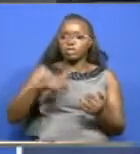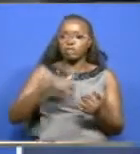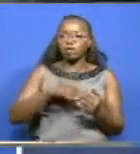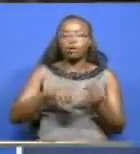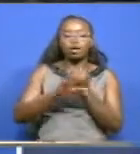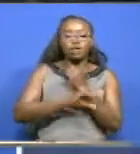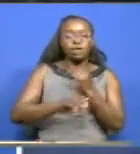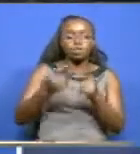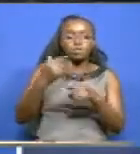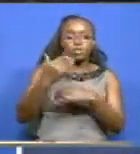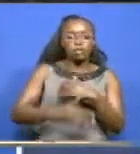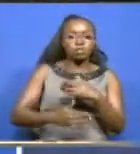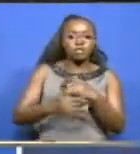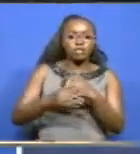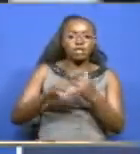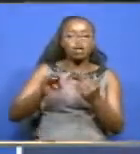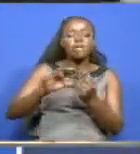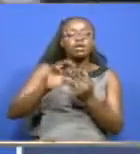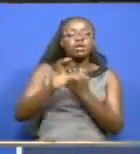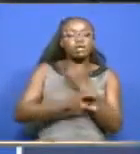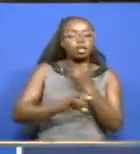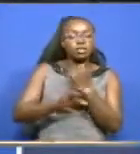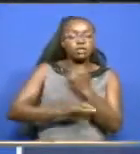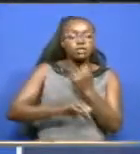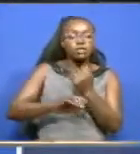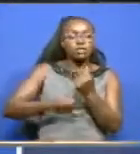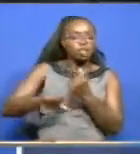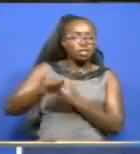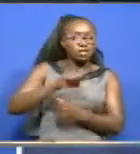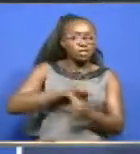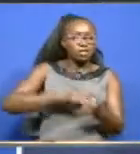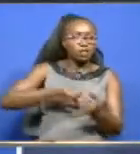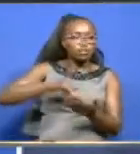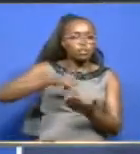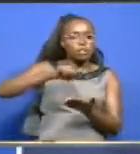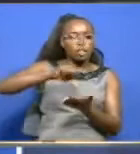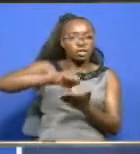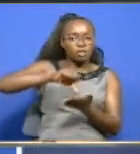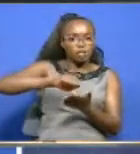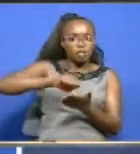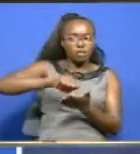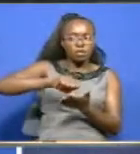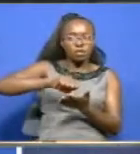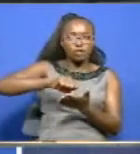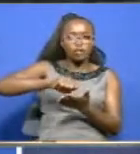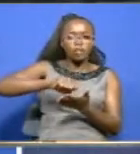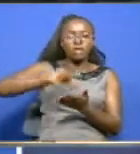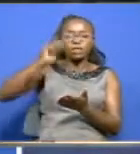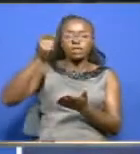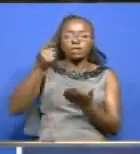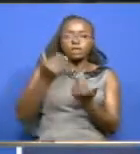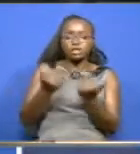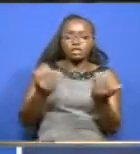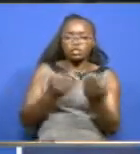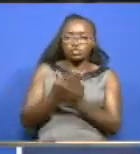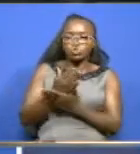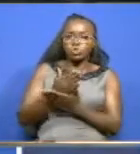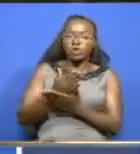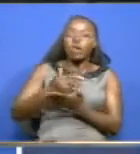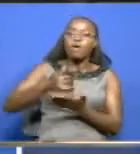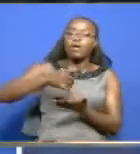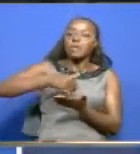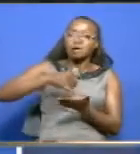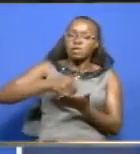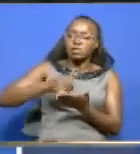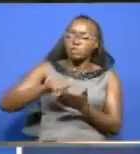neighboring countries around Iran. And Iran can be used as a corridor to send the Kenyan products through Iran to the landlocked